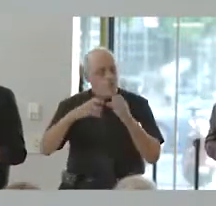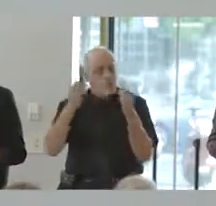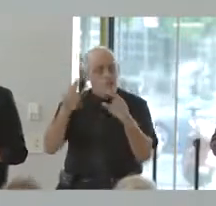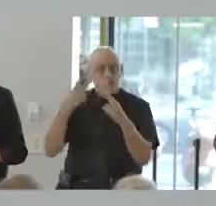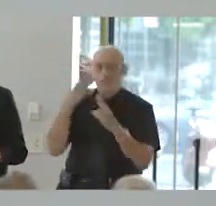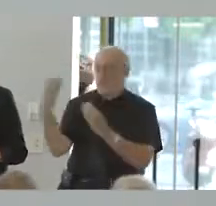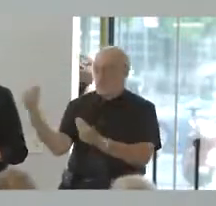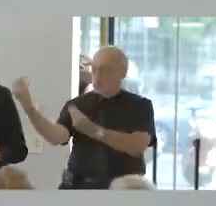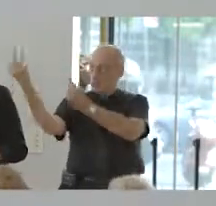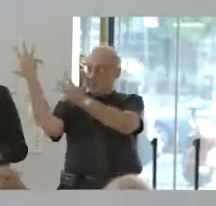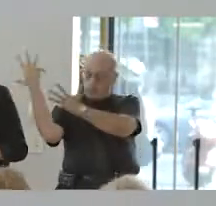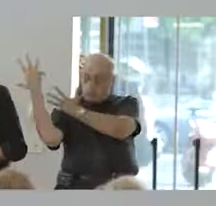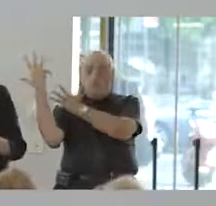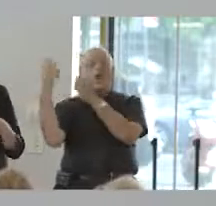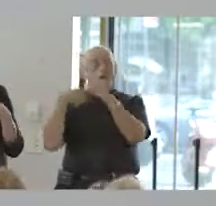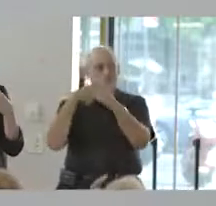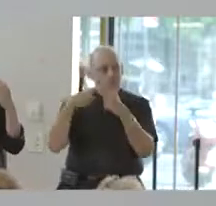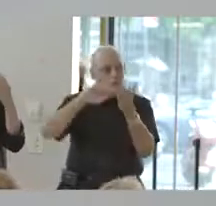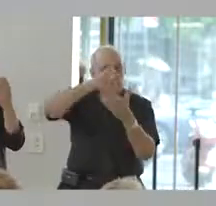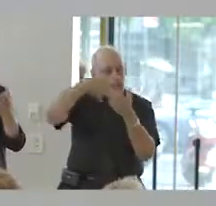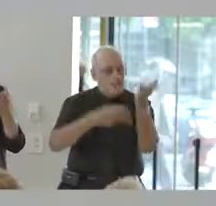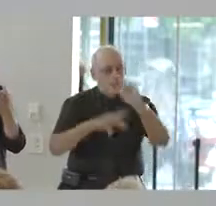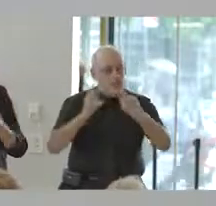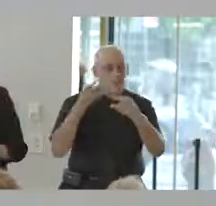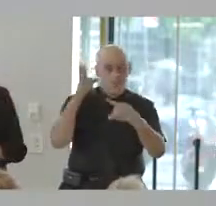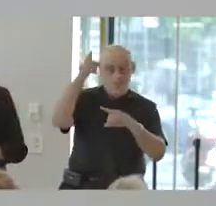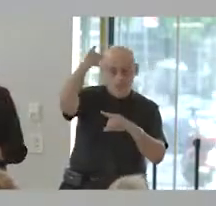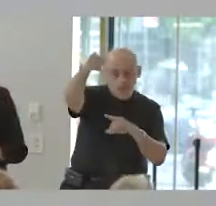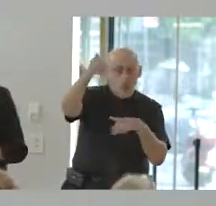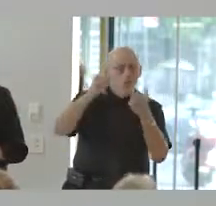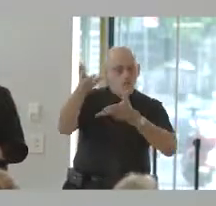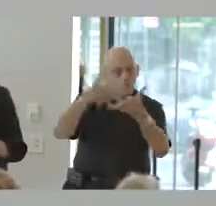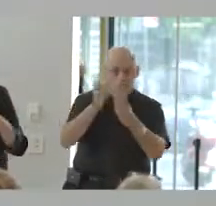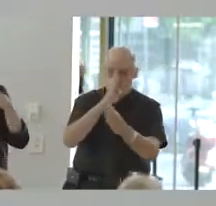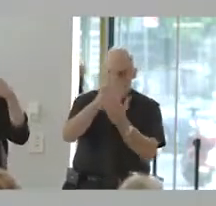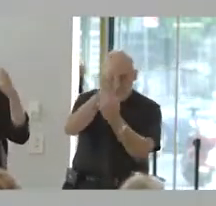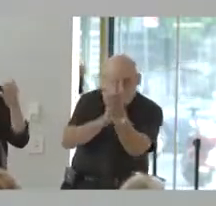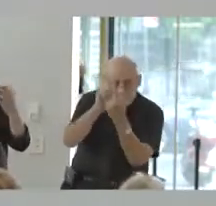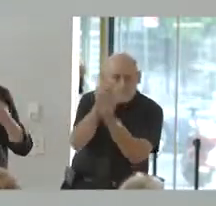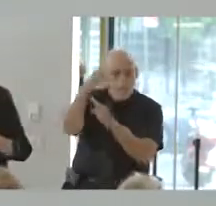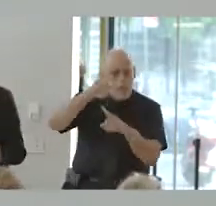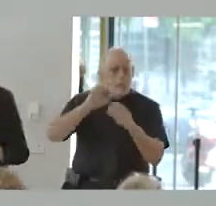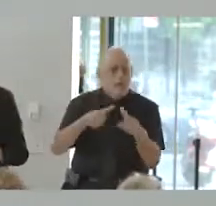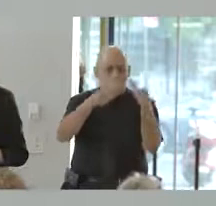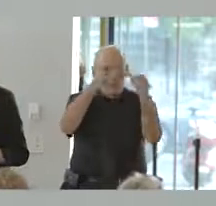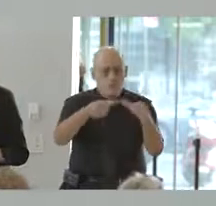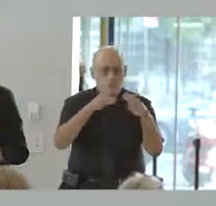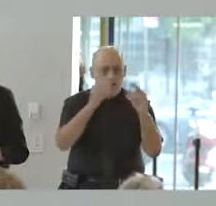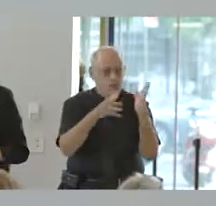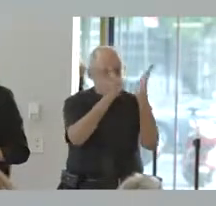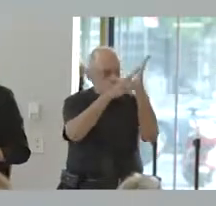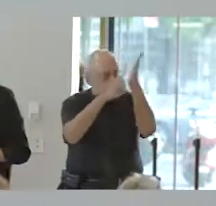going to see tonight. And there will be project people in the back, and you can talk with them. You can also put Post-its up on the